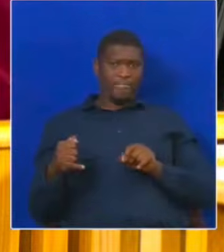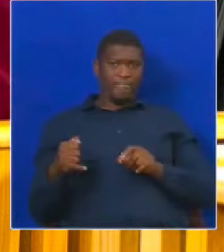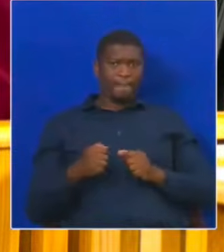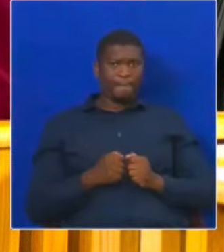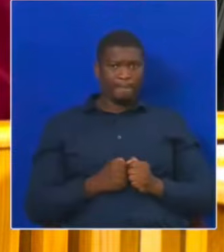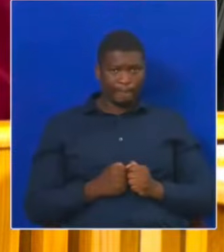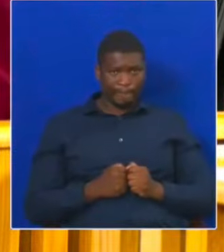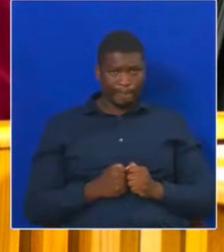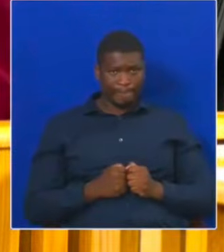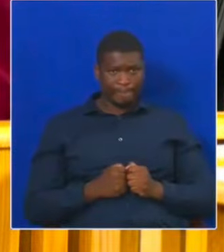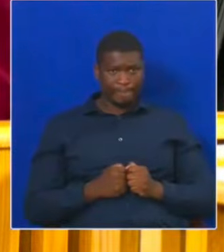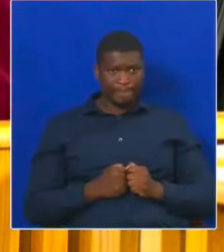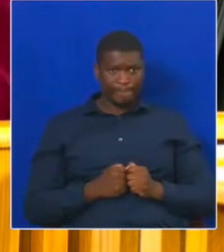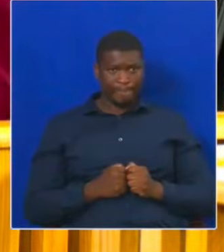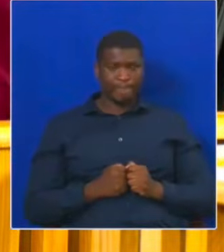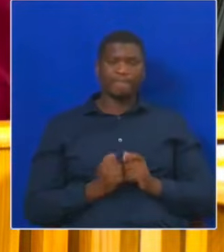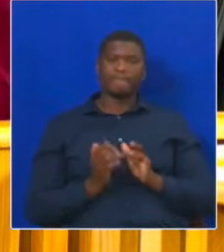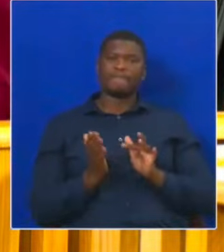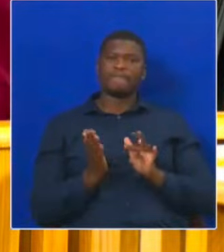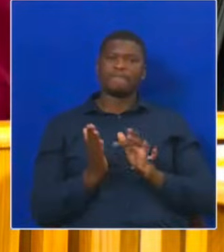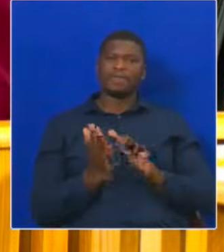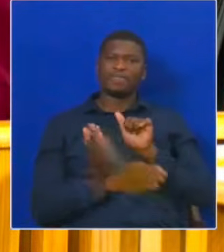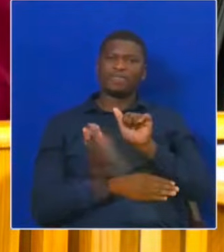on page 65.